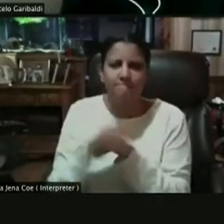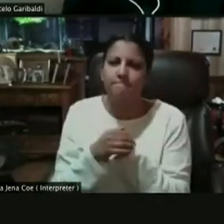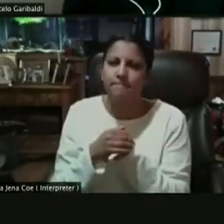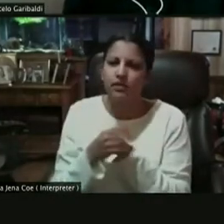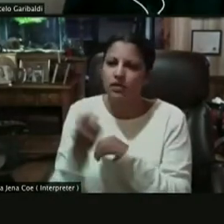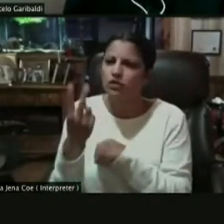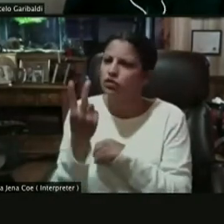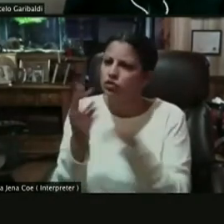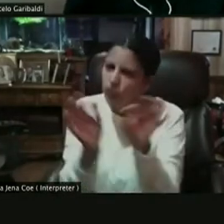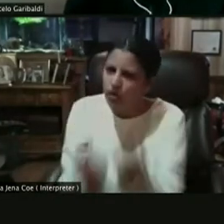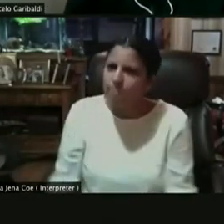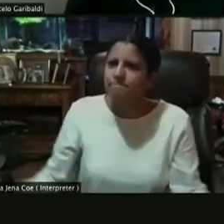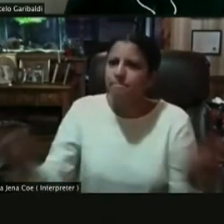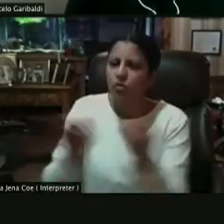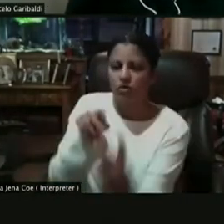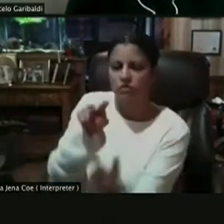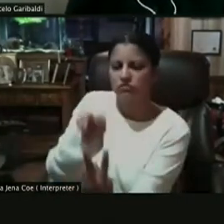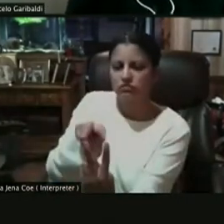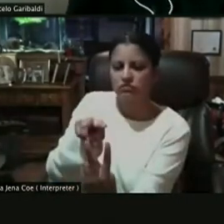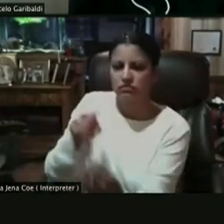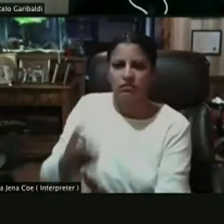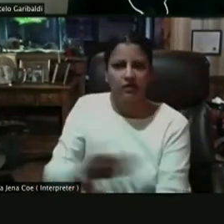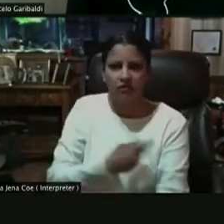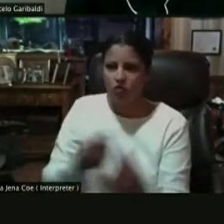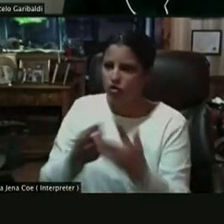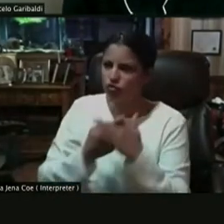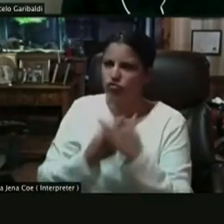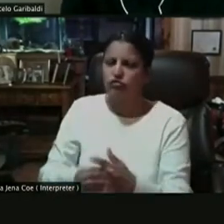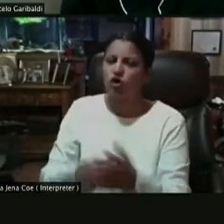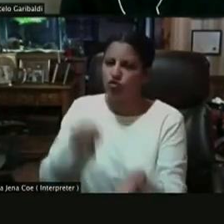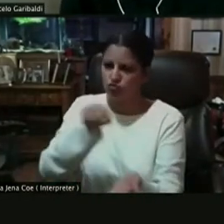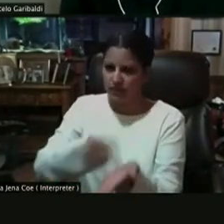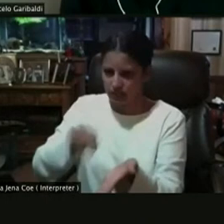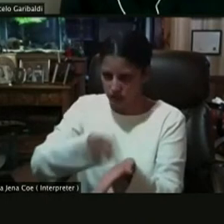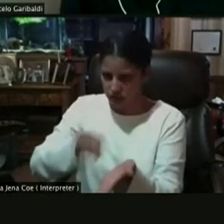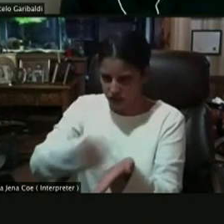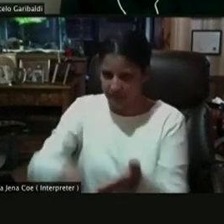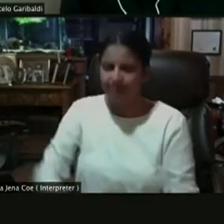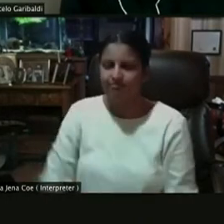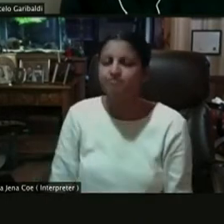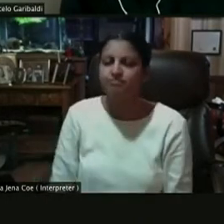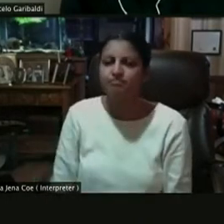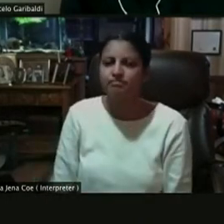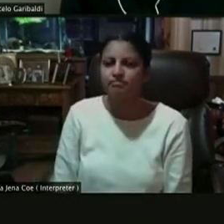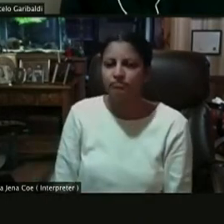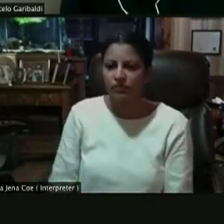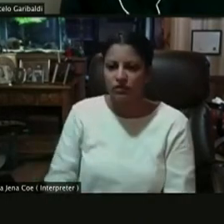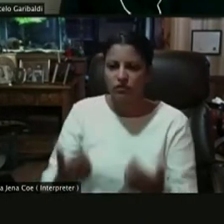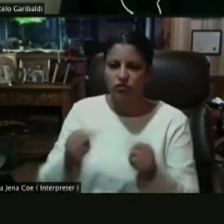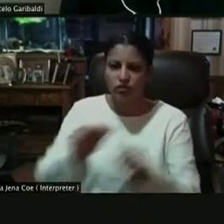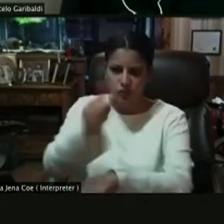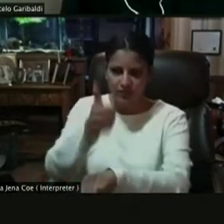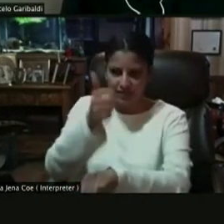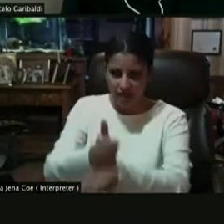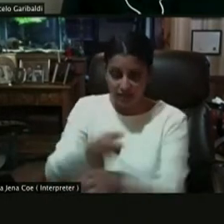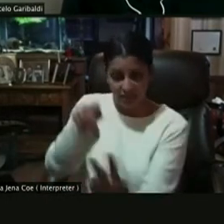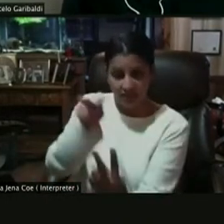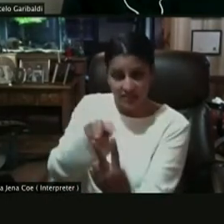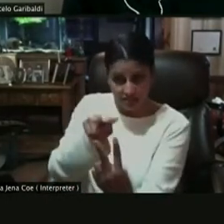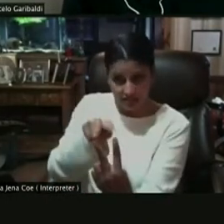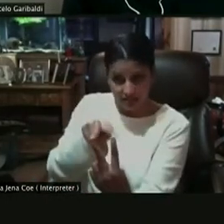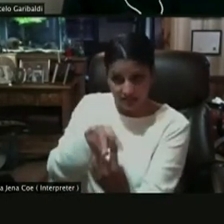things for even starting to go about doing any sort of research. So kind of trying to establish those,